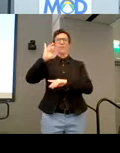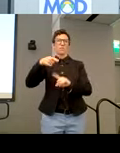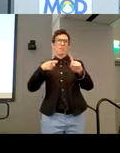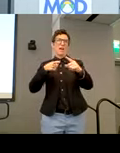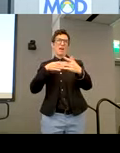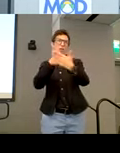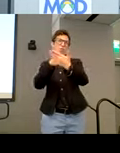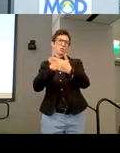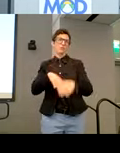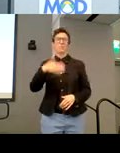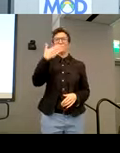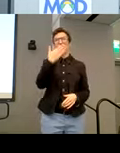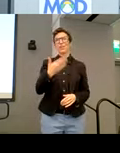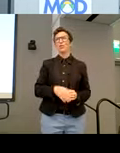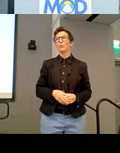Thank you.